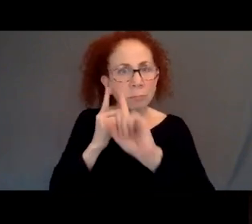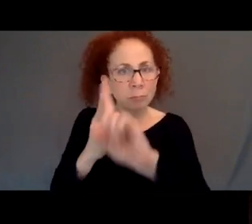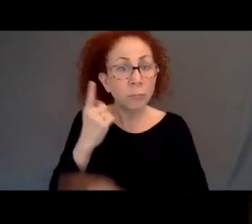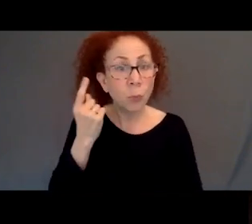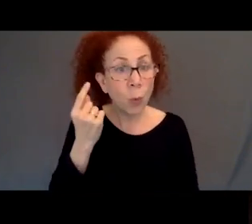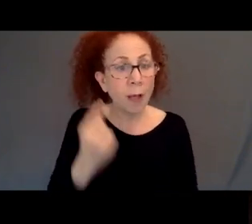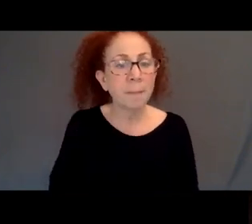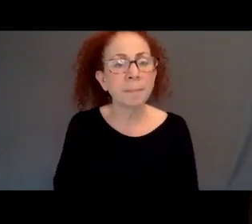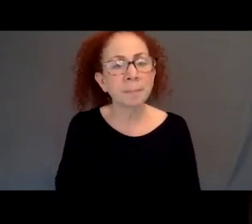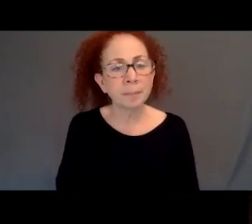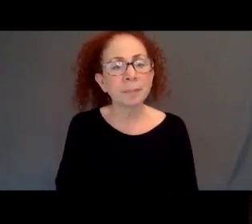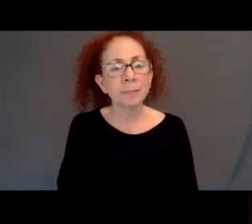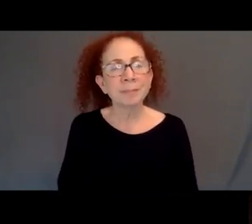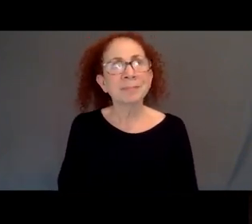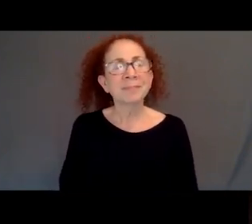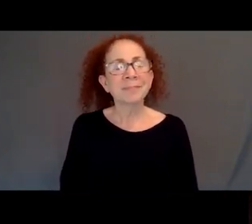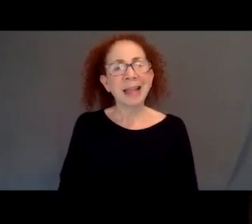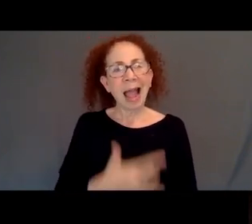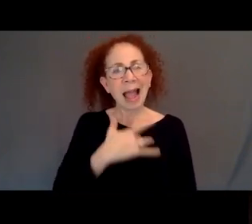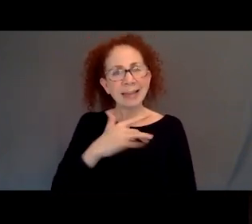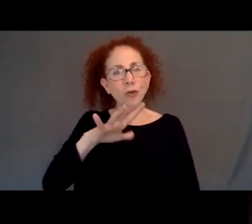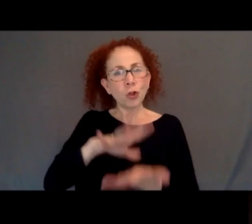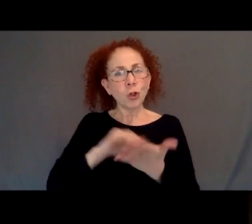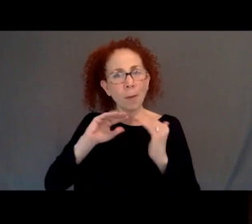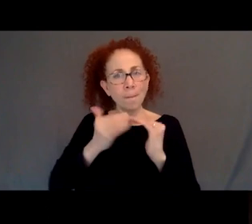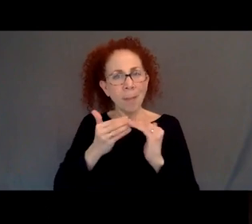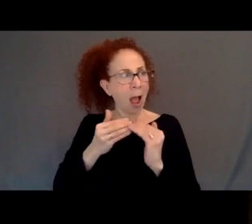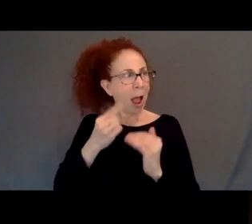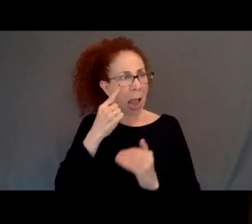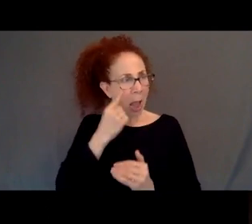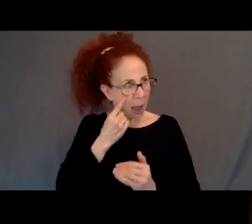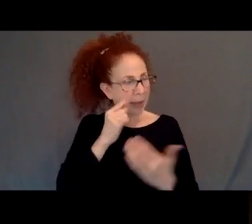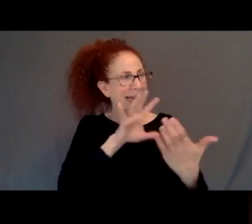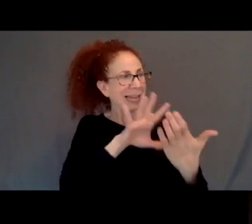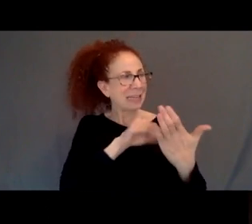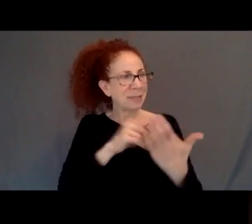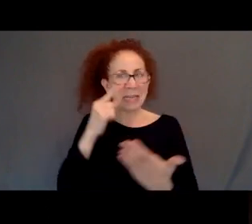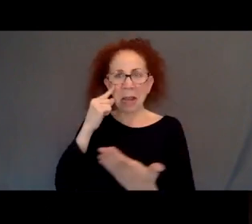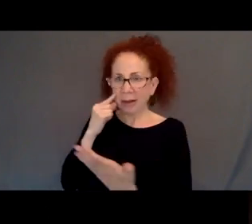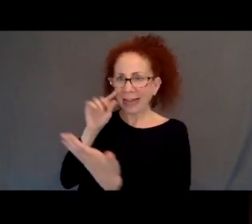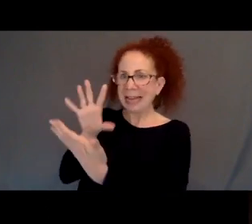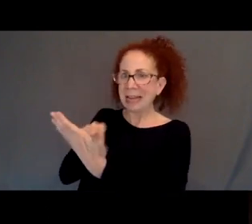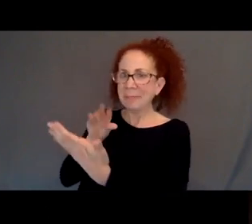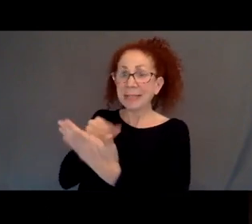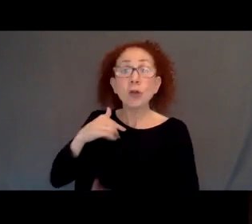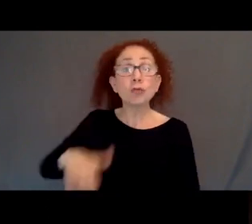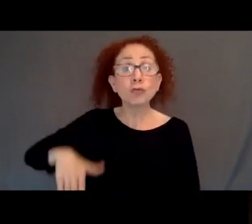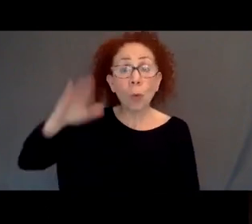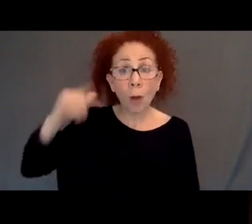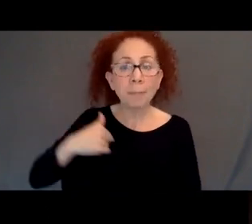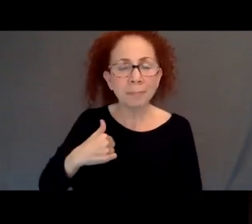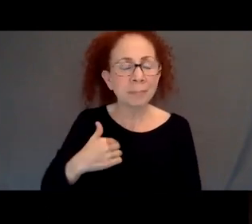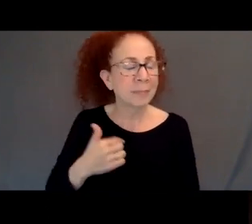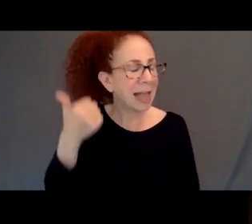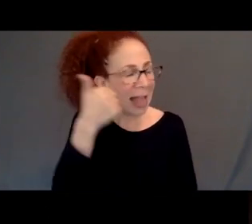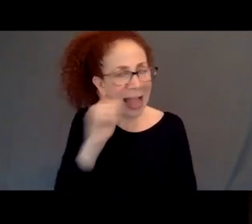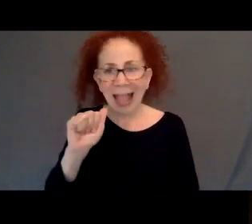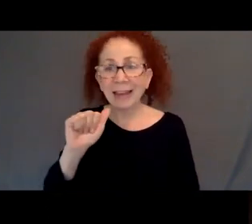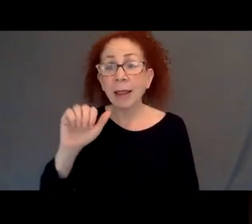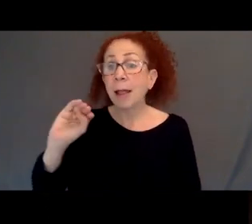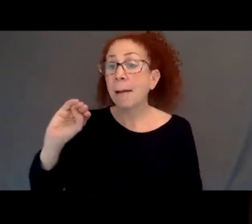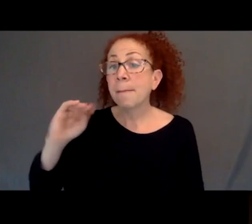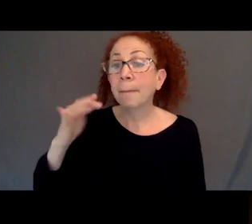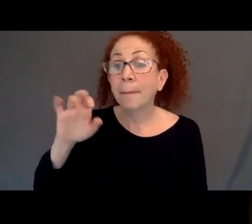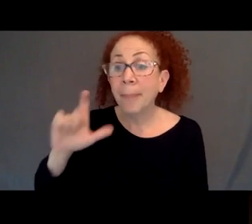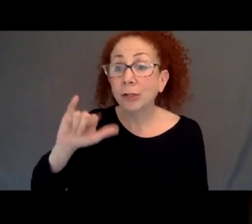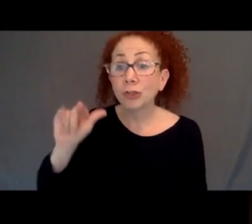was I always learned by imitating. So, you know, growing up, I was always doing any type of Michael